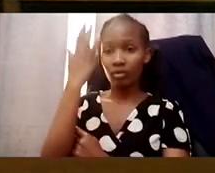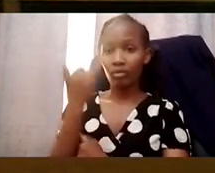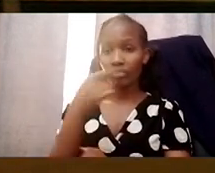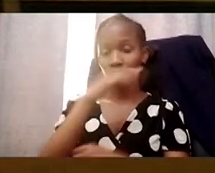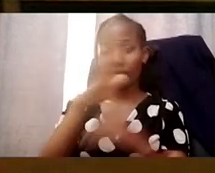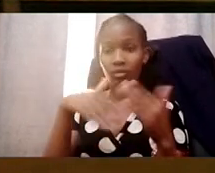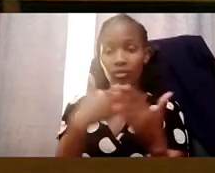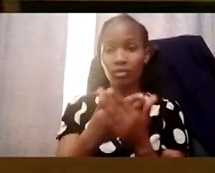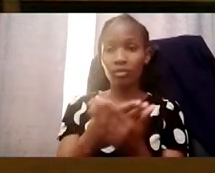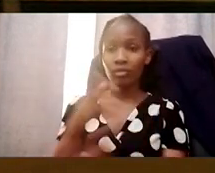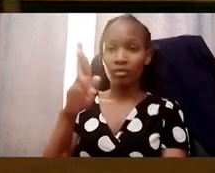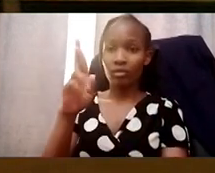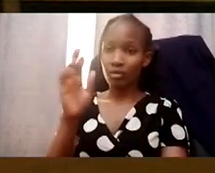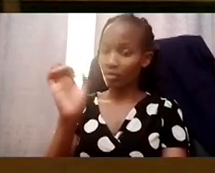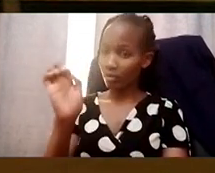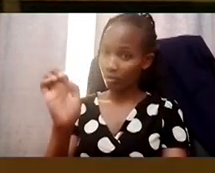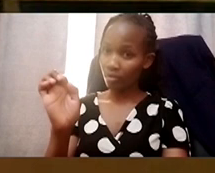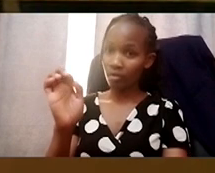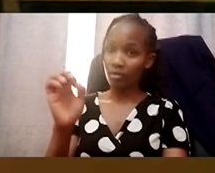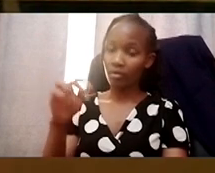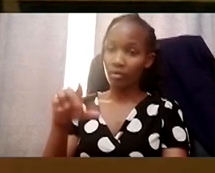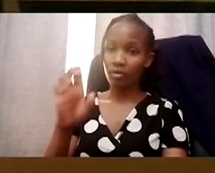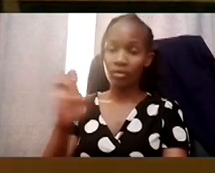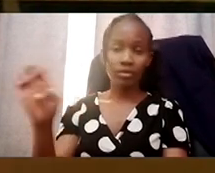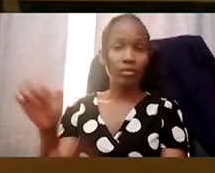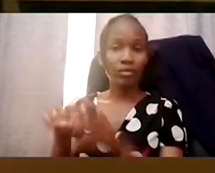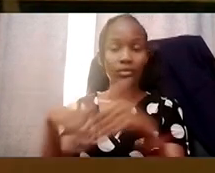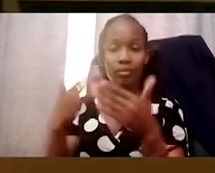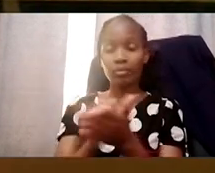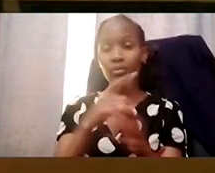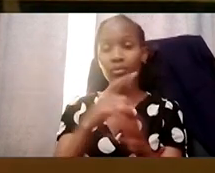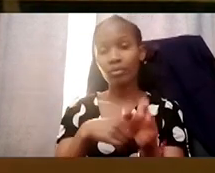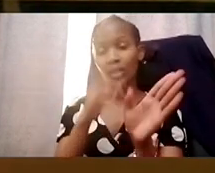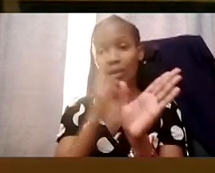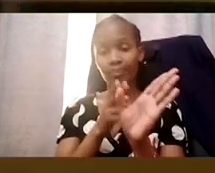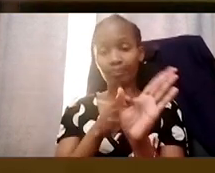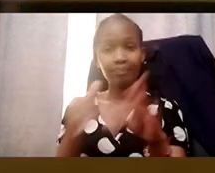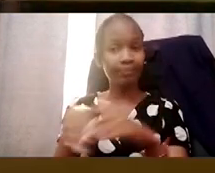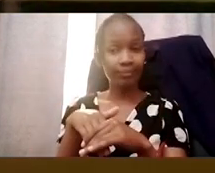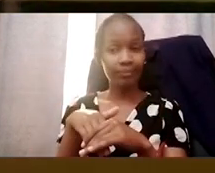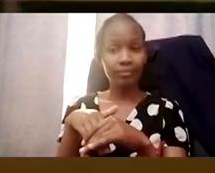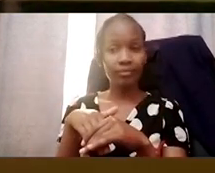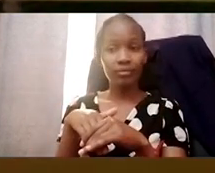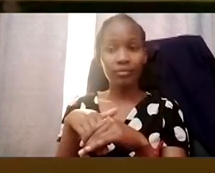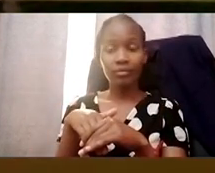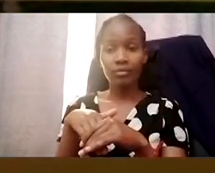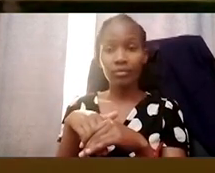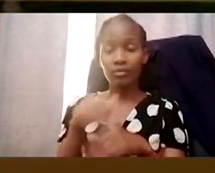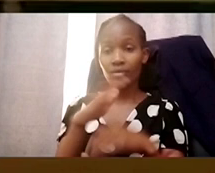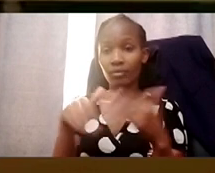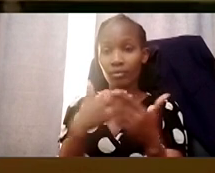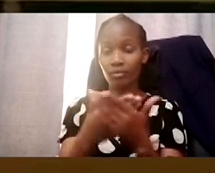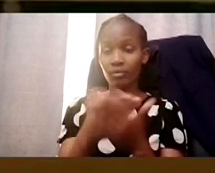world have given that chance so that they can participate in the all the Olympic that has coming on,